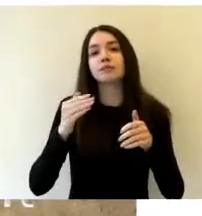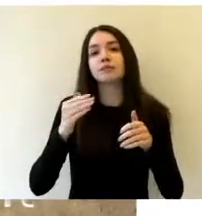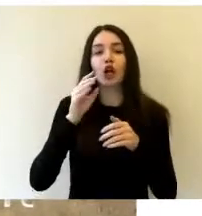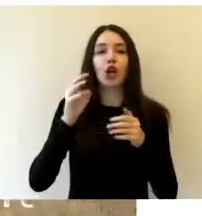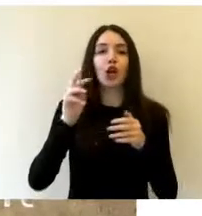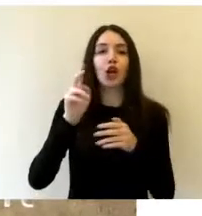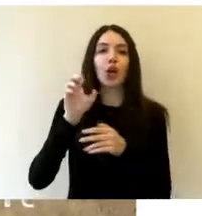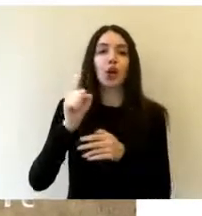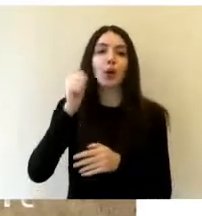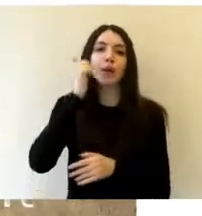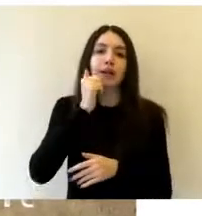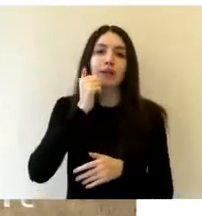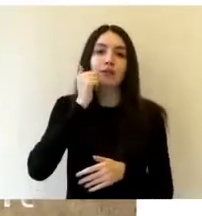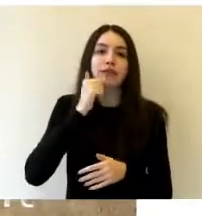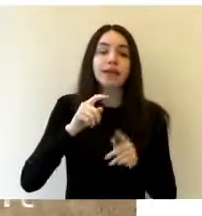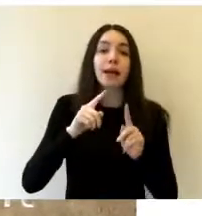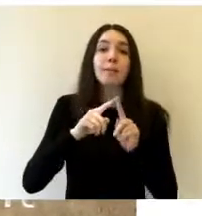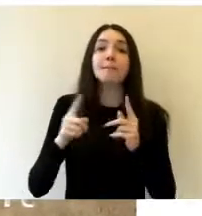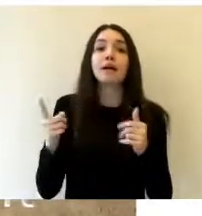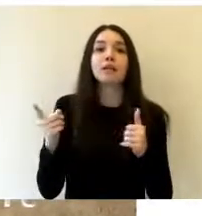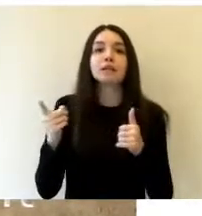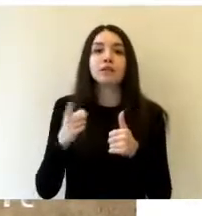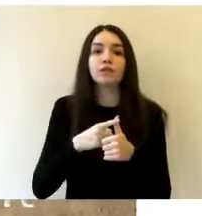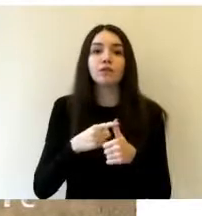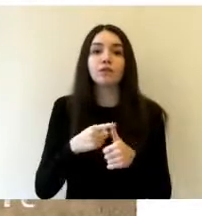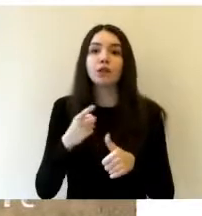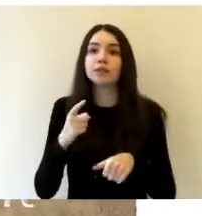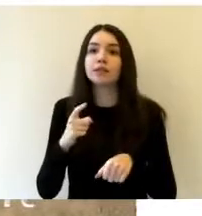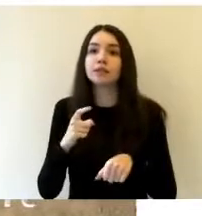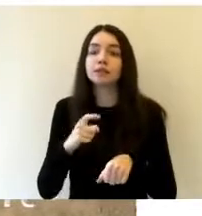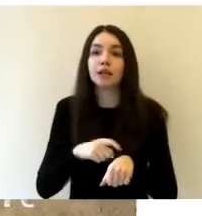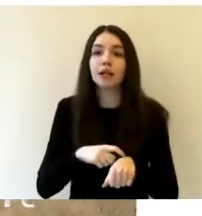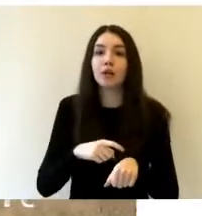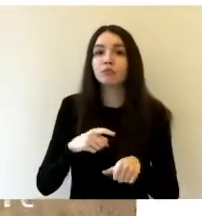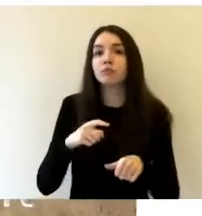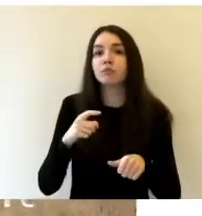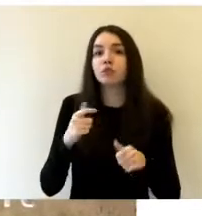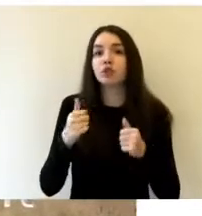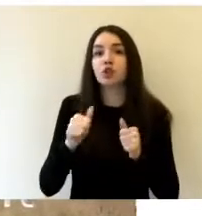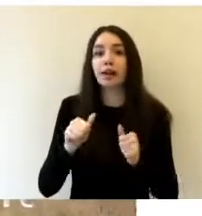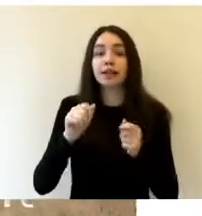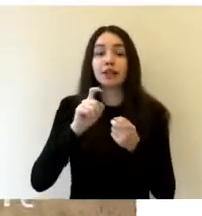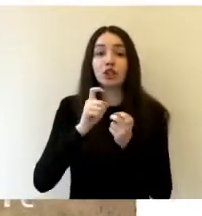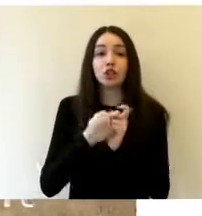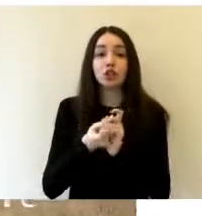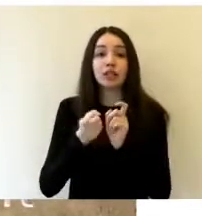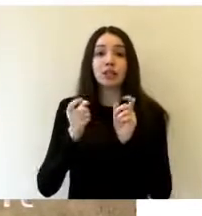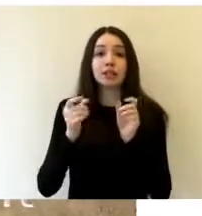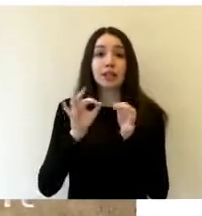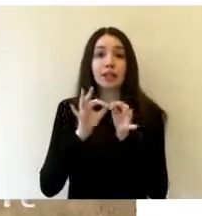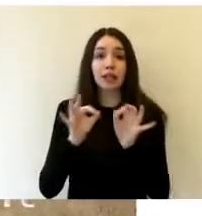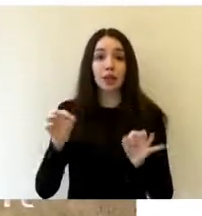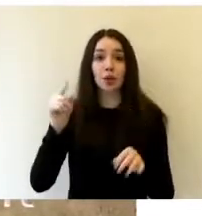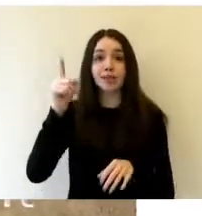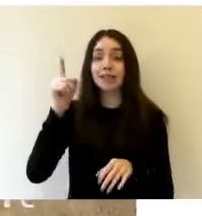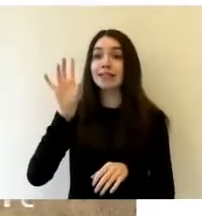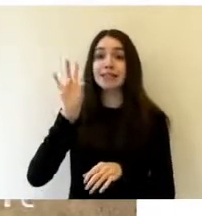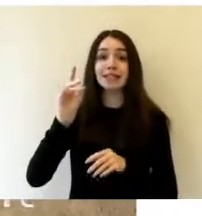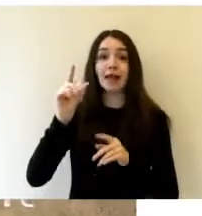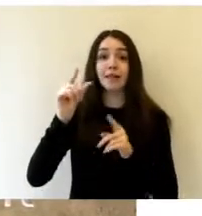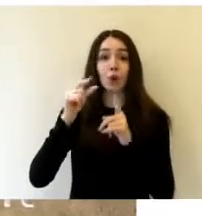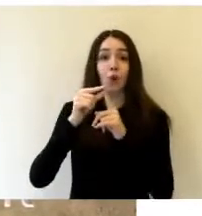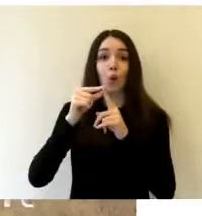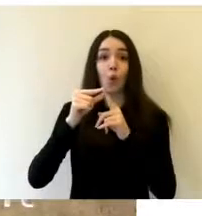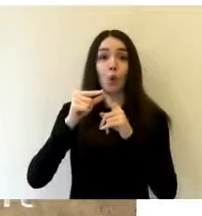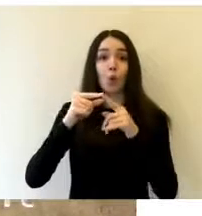this was kind of this first real instance, a toe in the pool of attempting to change language. These seven words were handed down